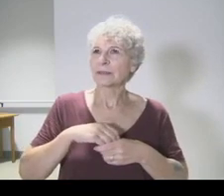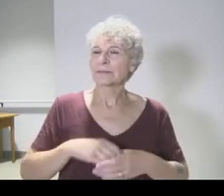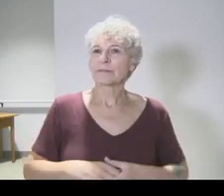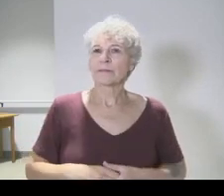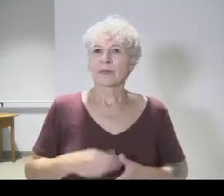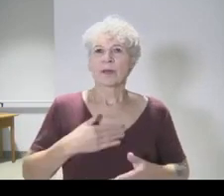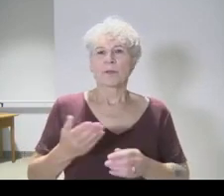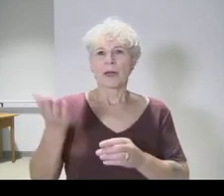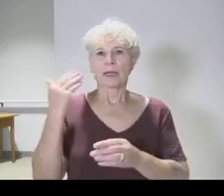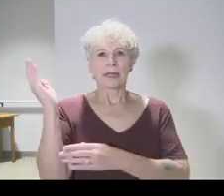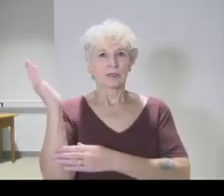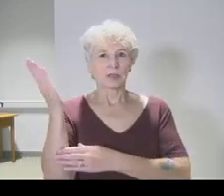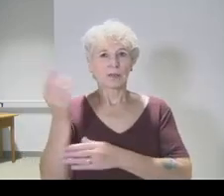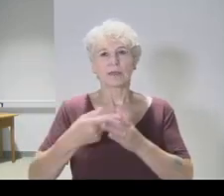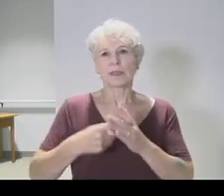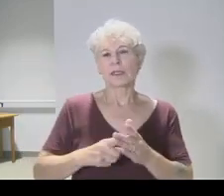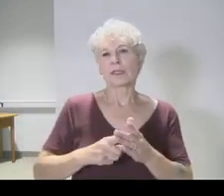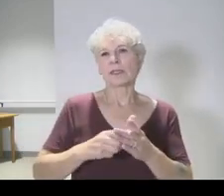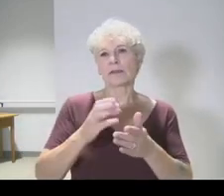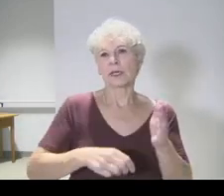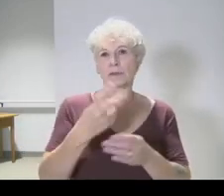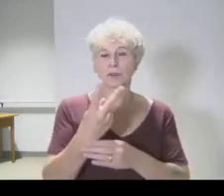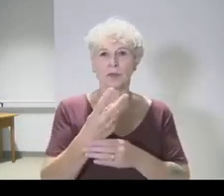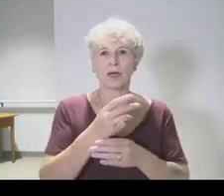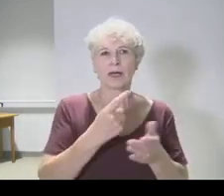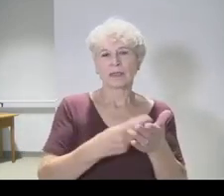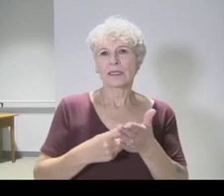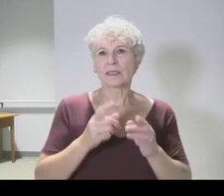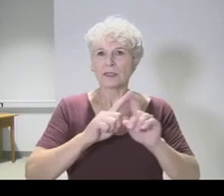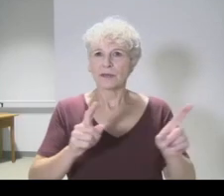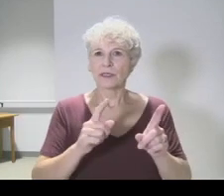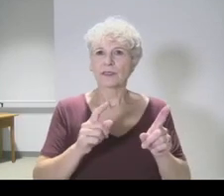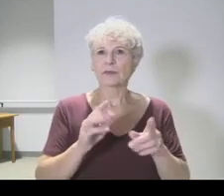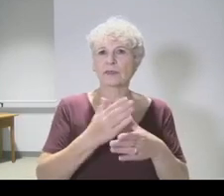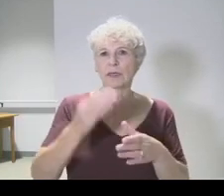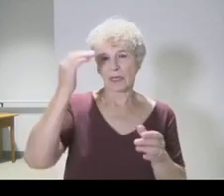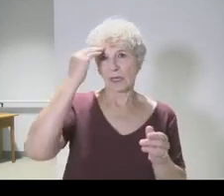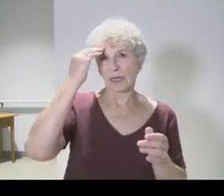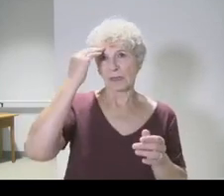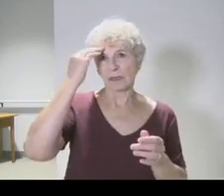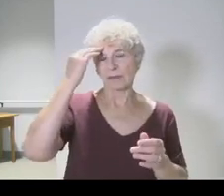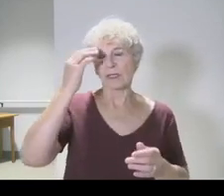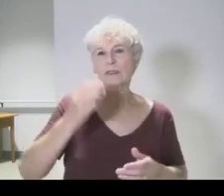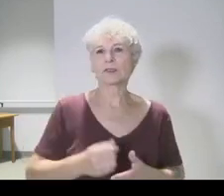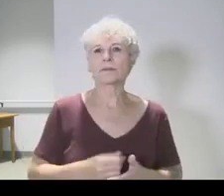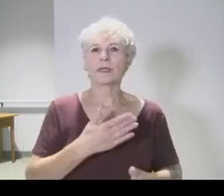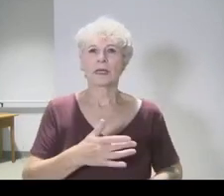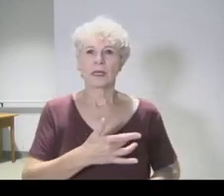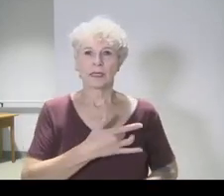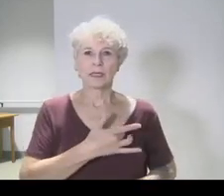In my last sermon at the beginning of chapter 2, I discussed the difference between a head understanding of the knowledge of knowing God and